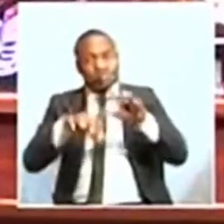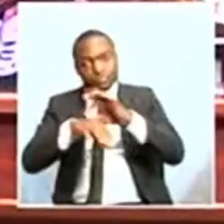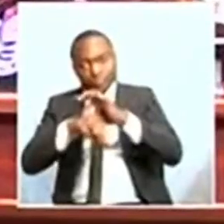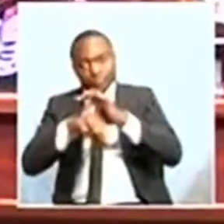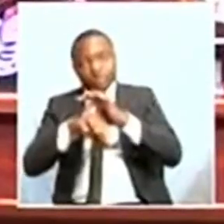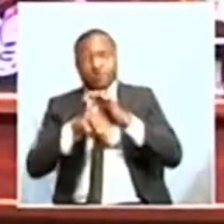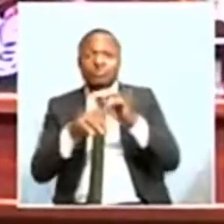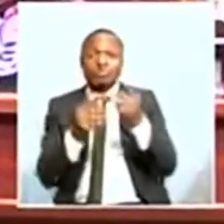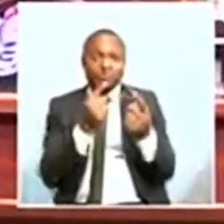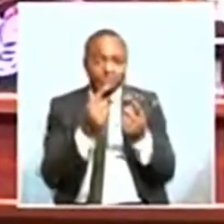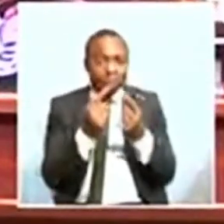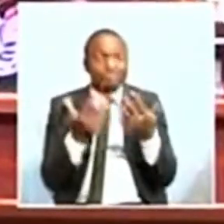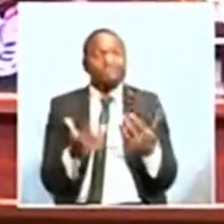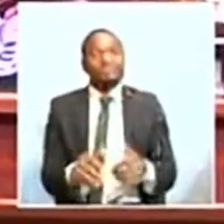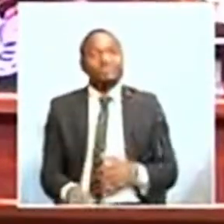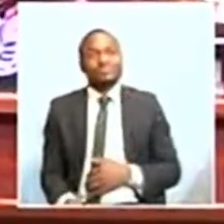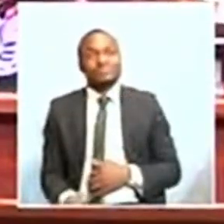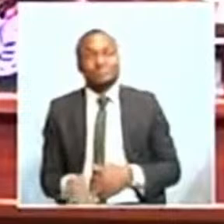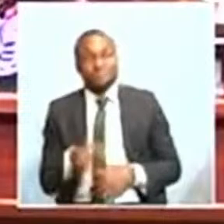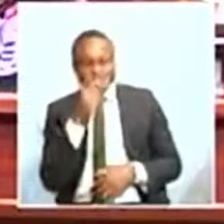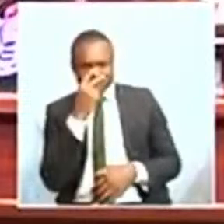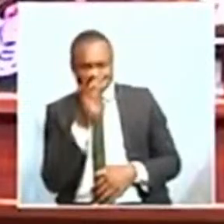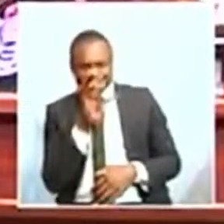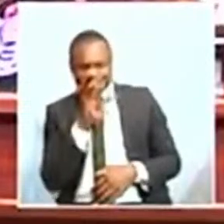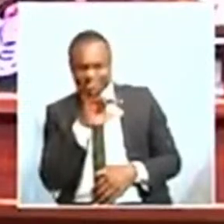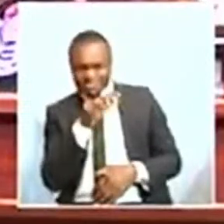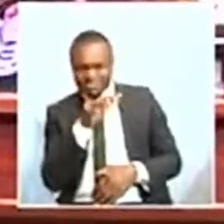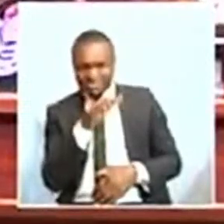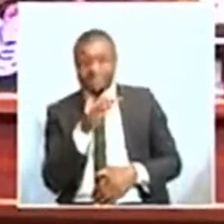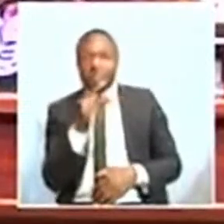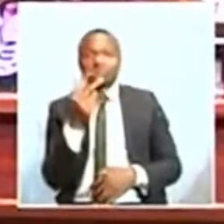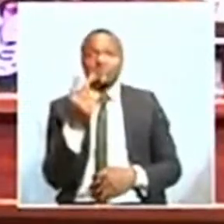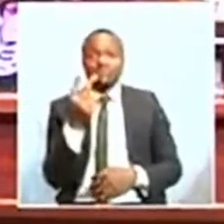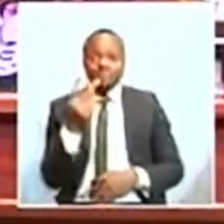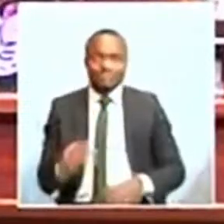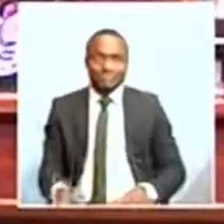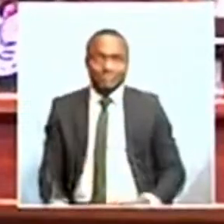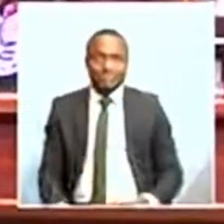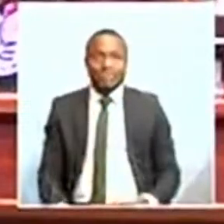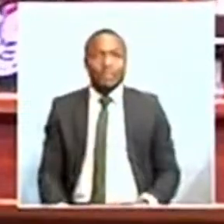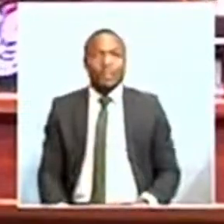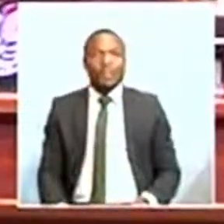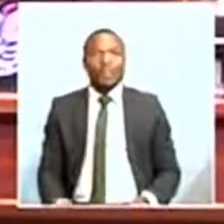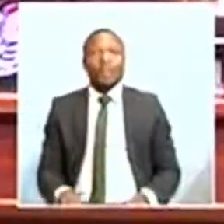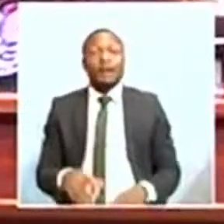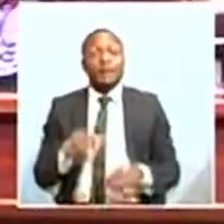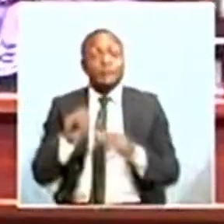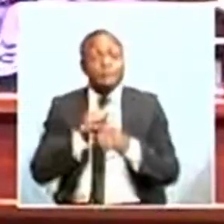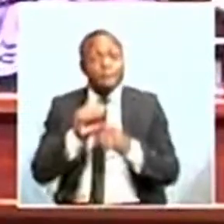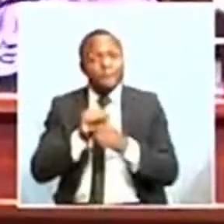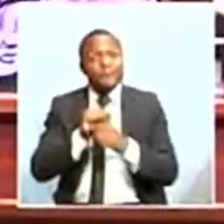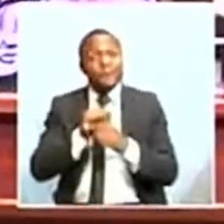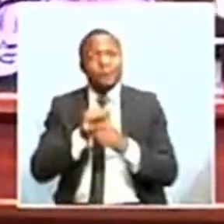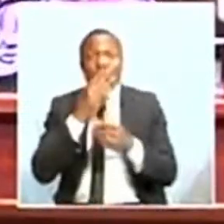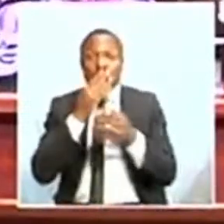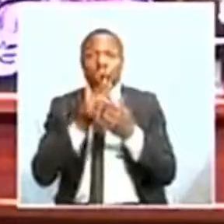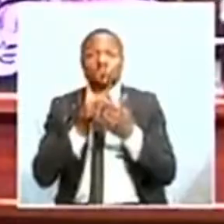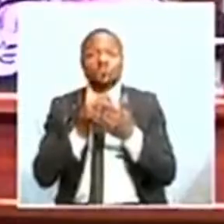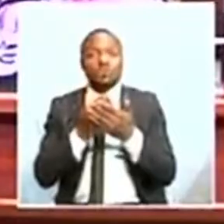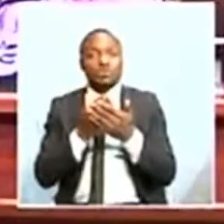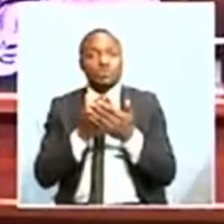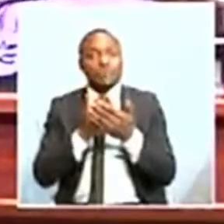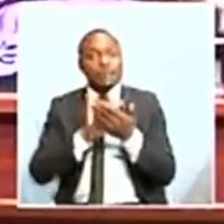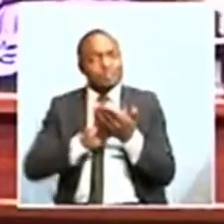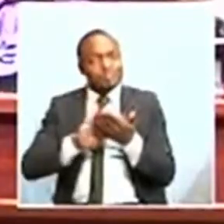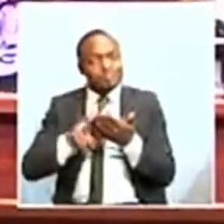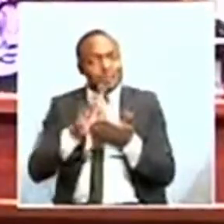see unusual lesions. 2. Practice good hygiene. Wash your hands frequently